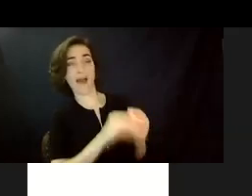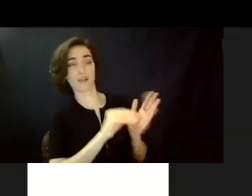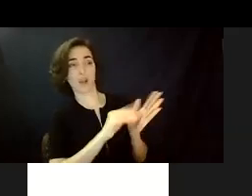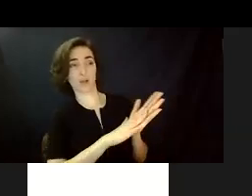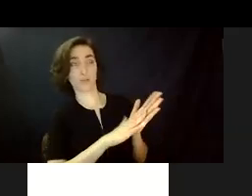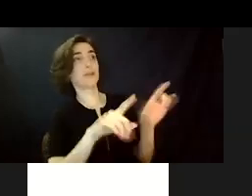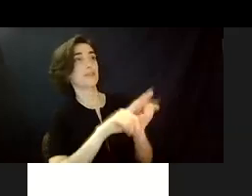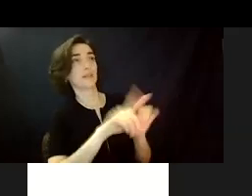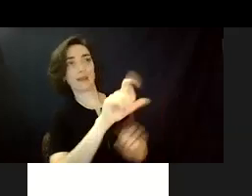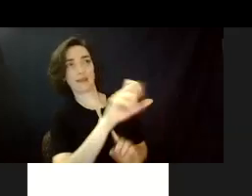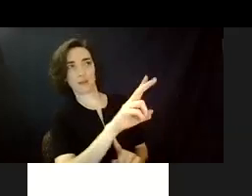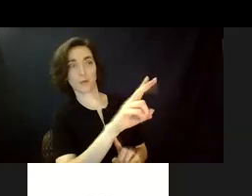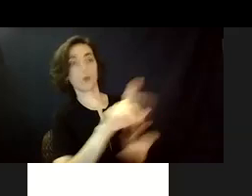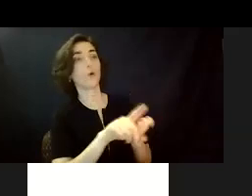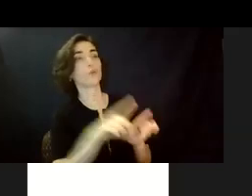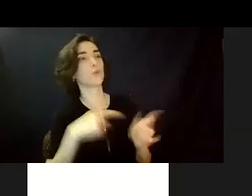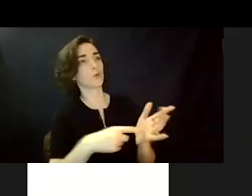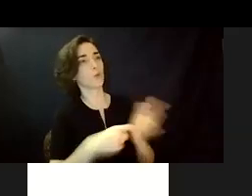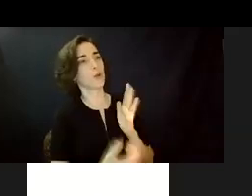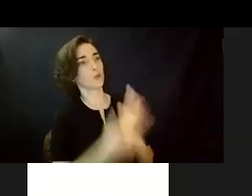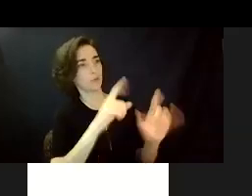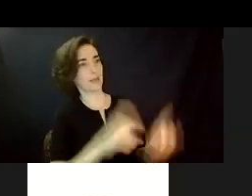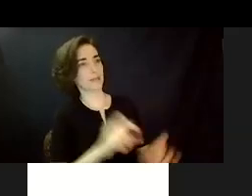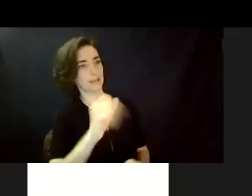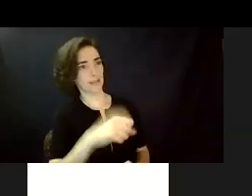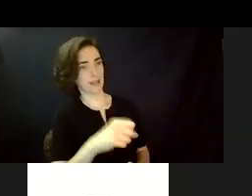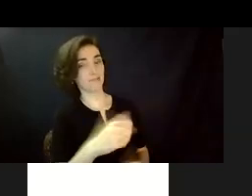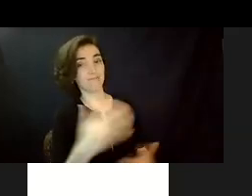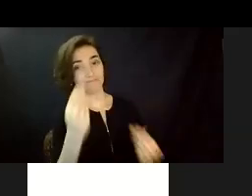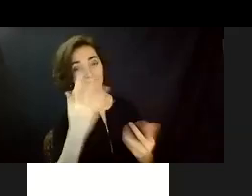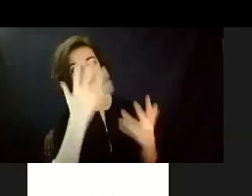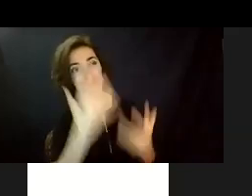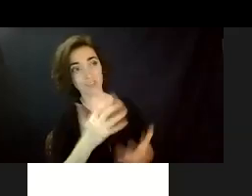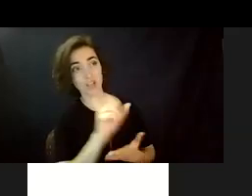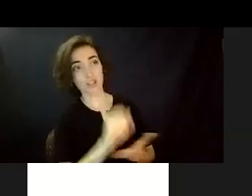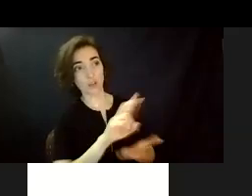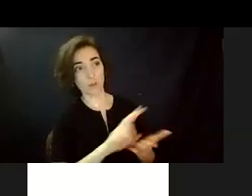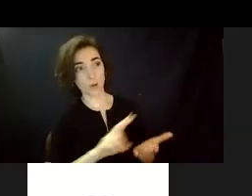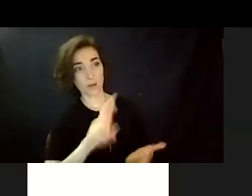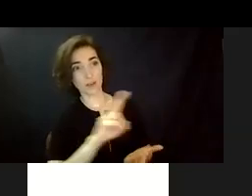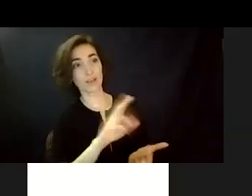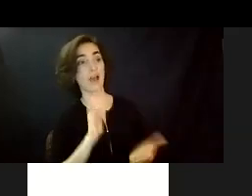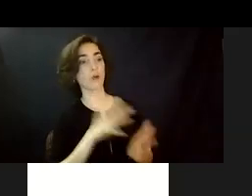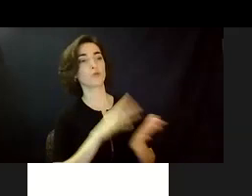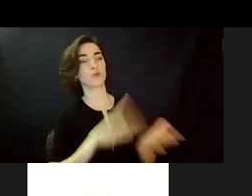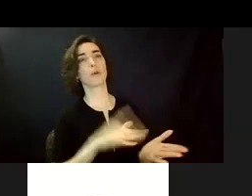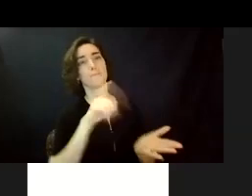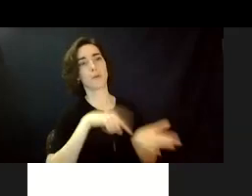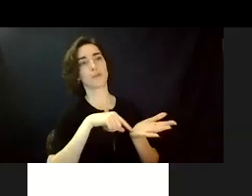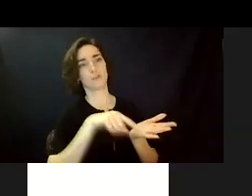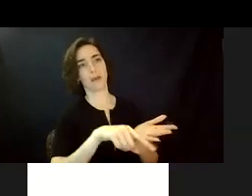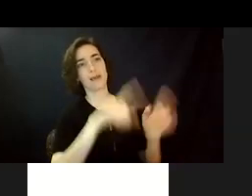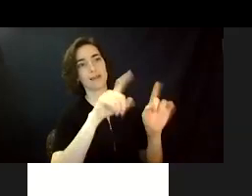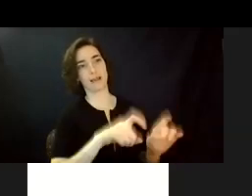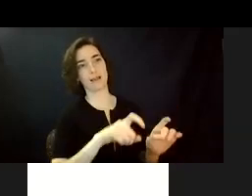LSU, and we do require new testing to be done. Unfortunately, at Southern, our students are responsible for the cost of the test.